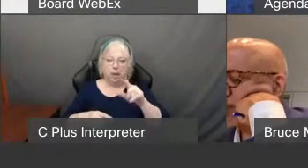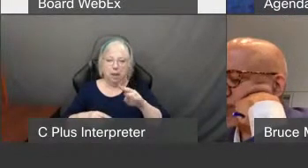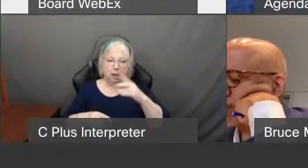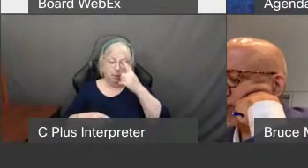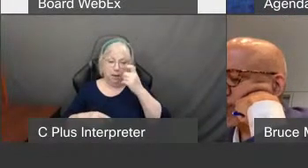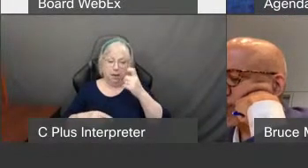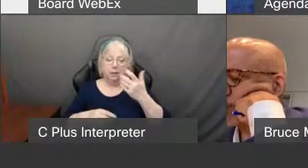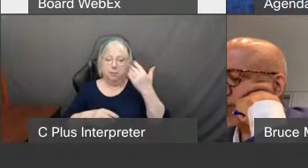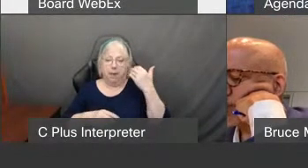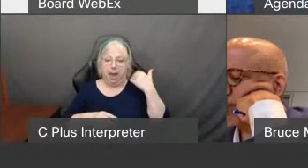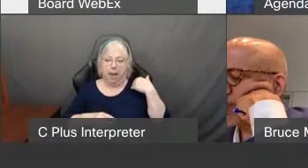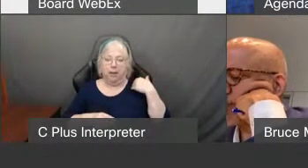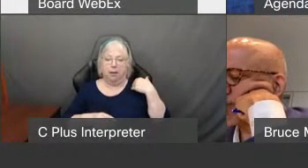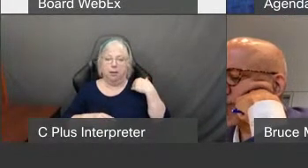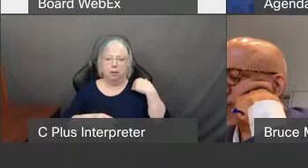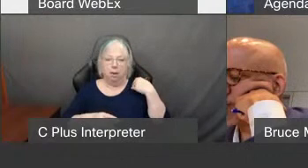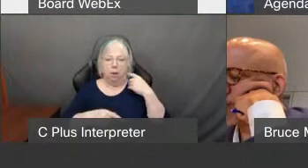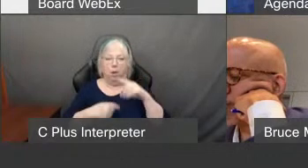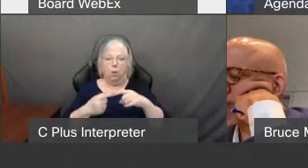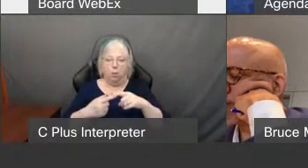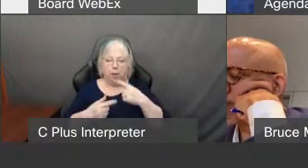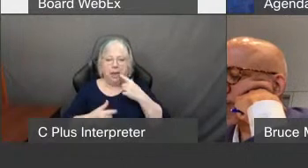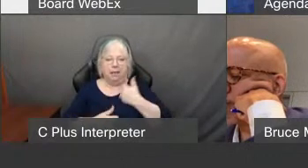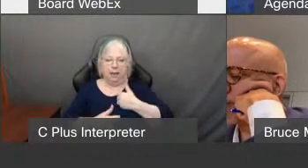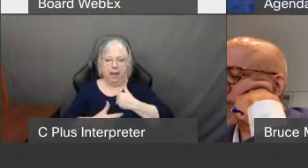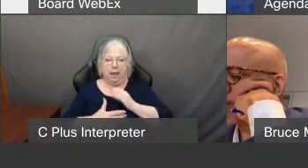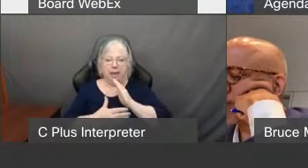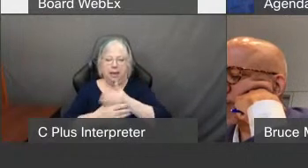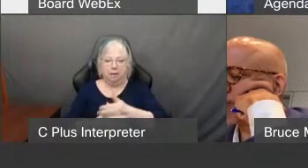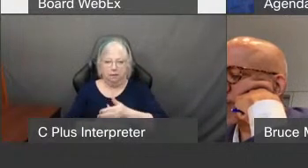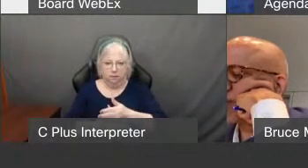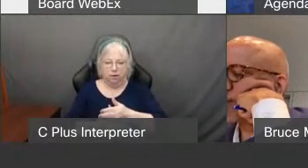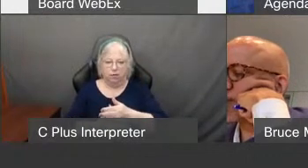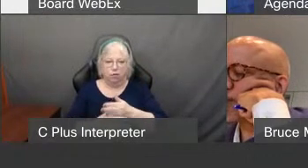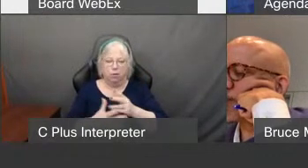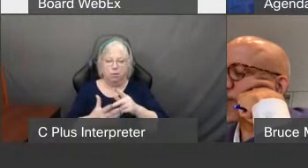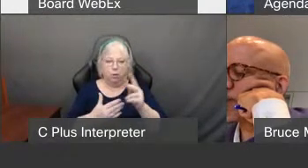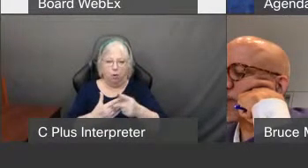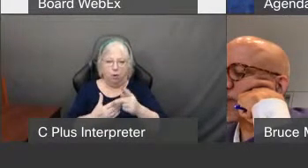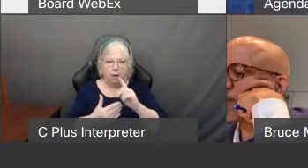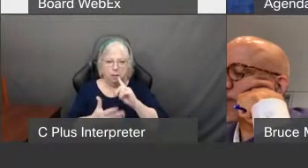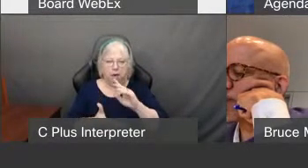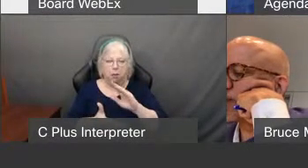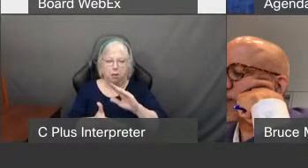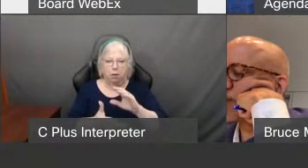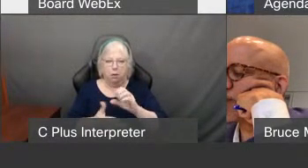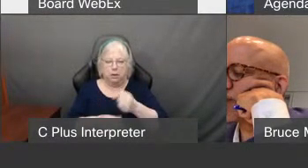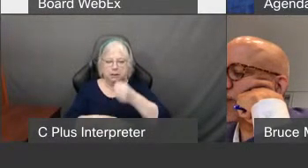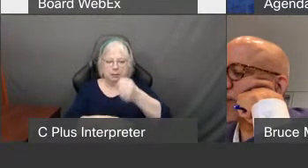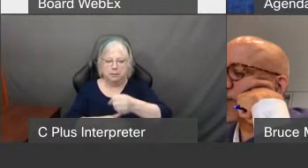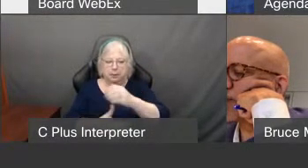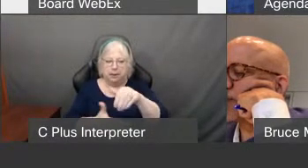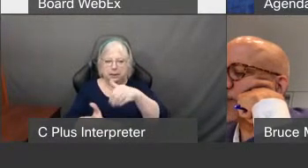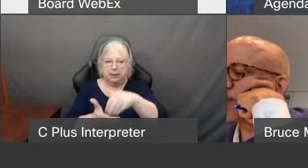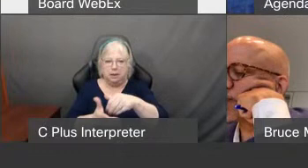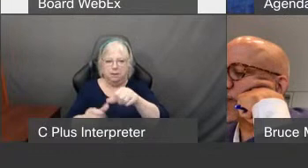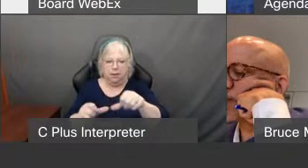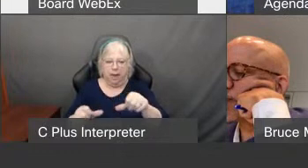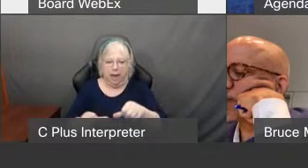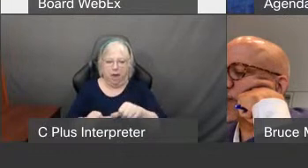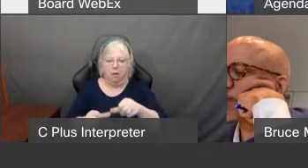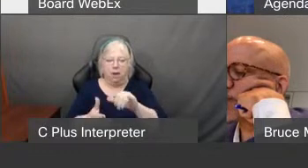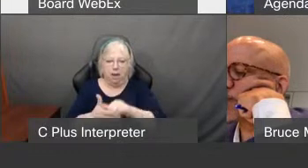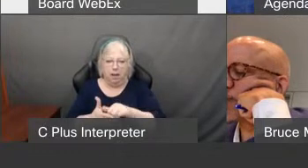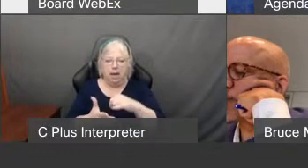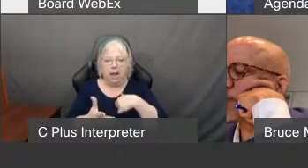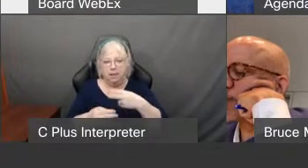located in neighborhoods where we had the highest gang activity. And coincidentally, there happened to be some boys clubs in those areas.